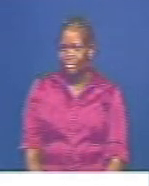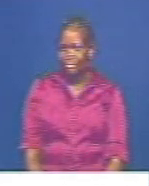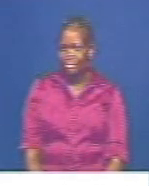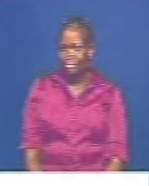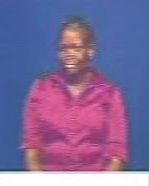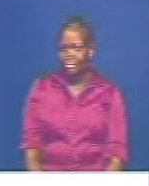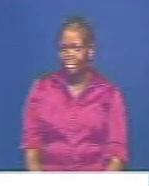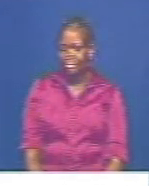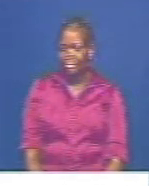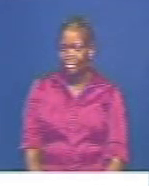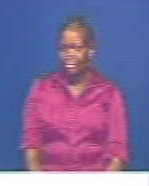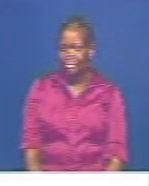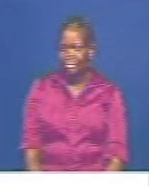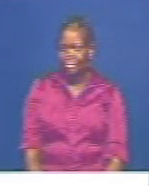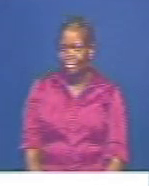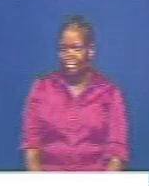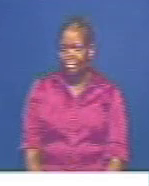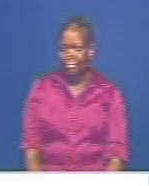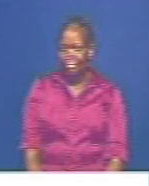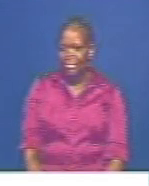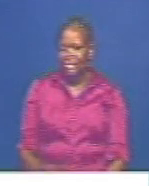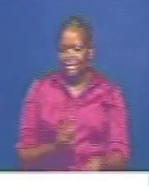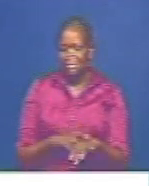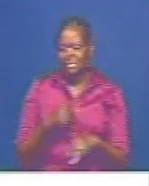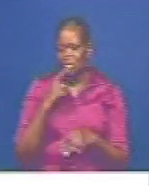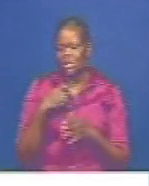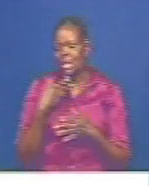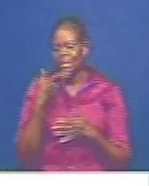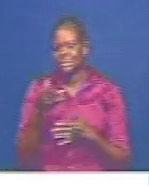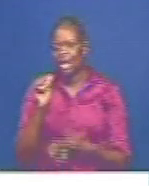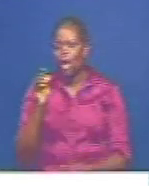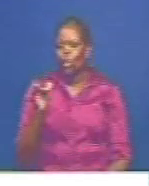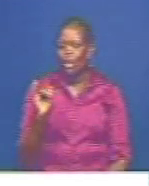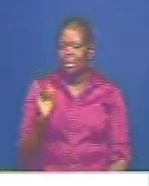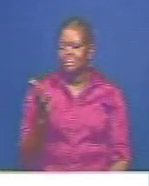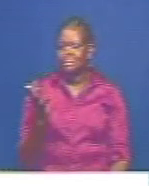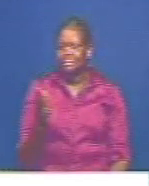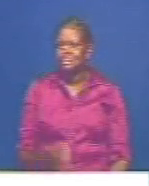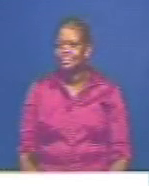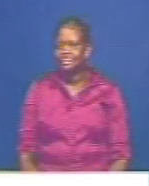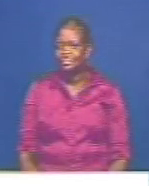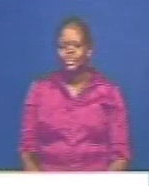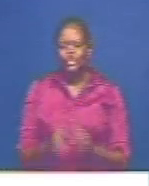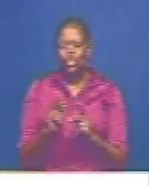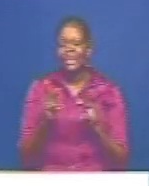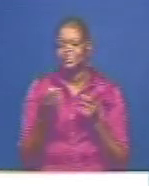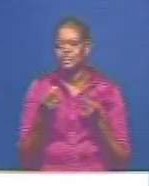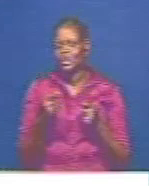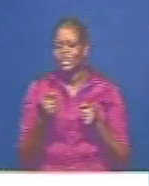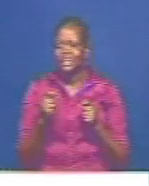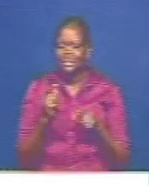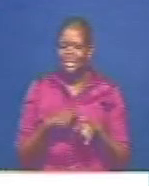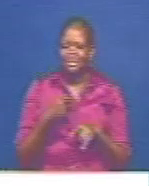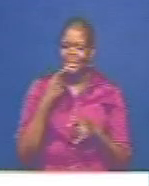kwa kalia, badeye nikisemevu unajibu awoy. Awoy? Yeah. Okay, I'll try. Aya, oere